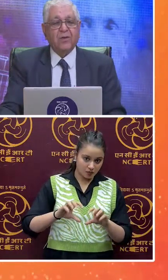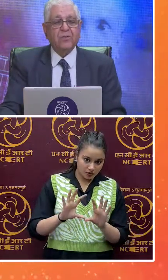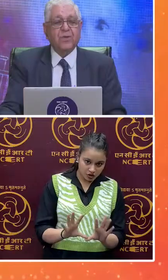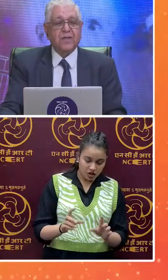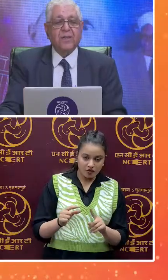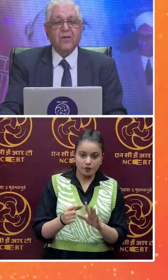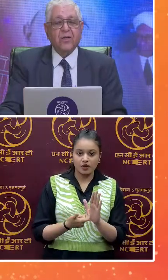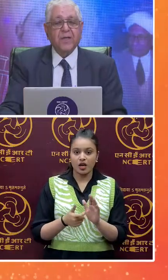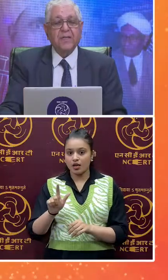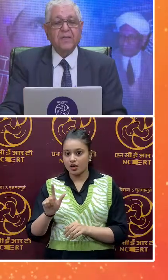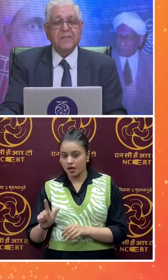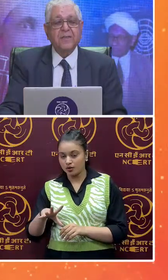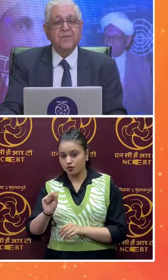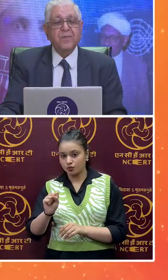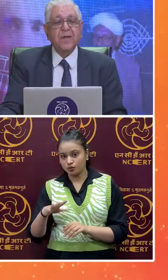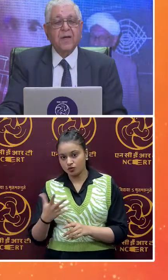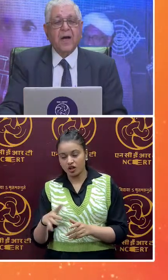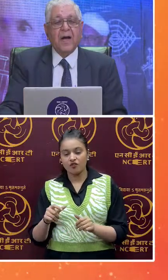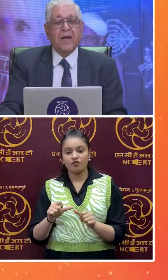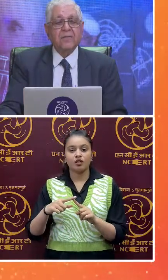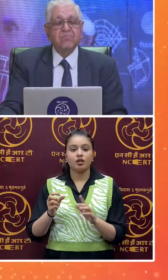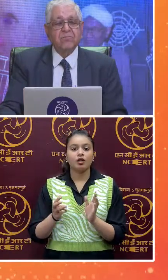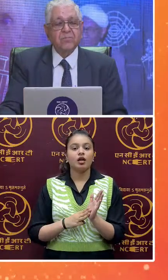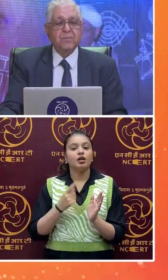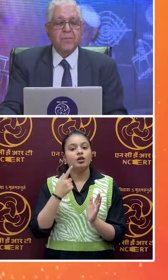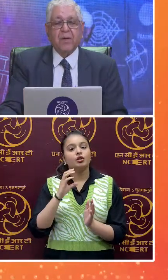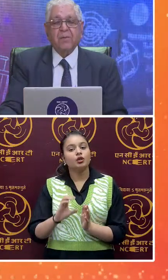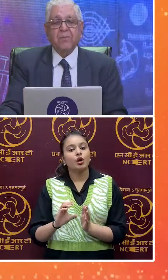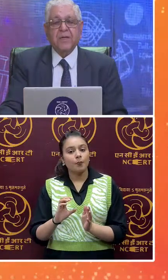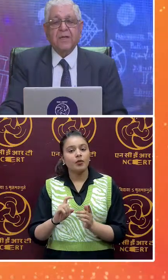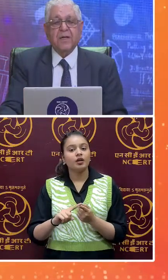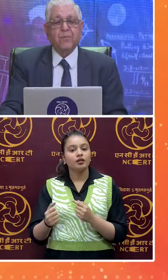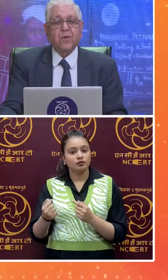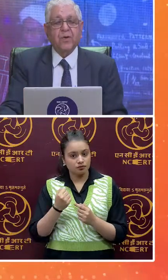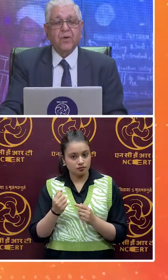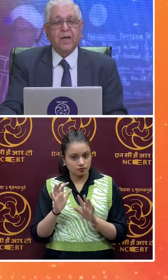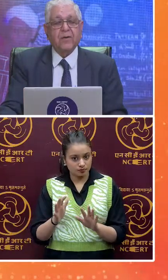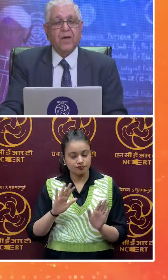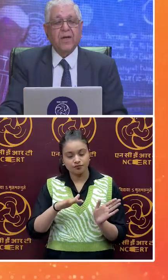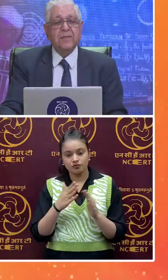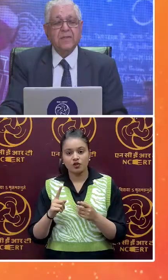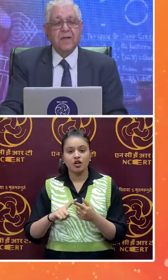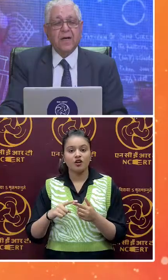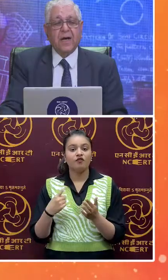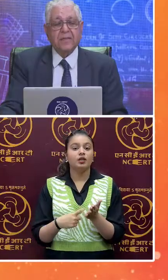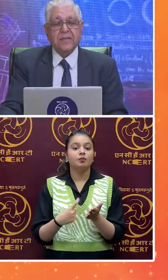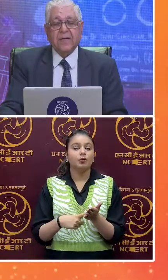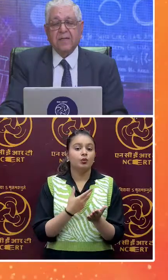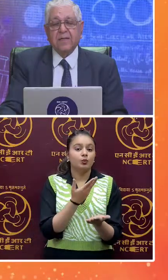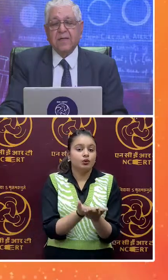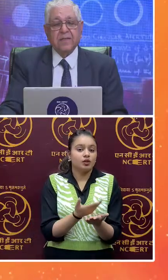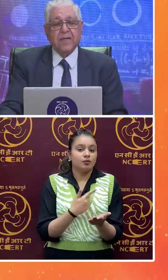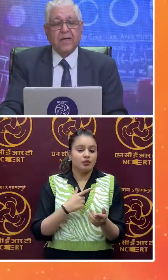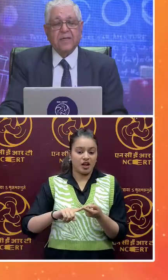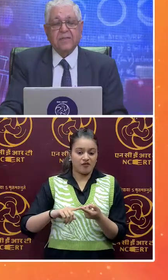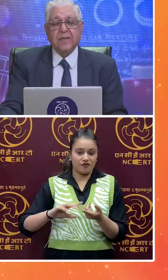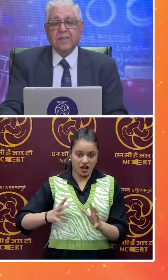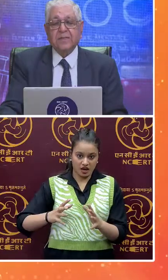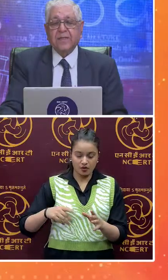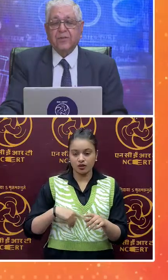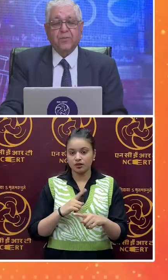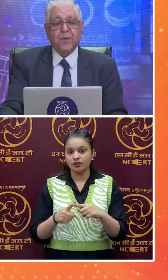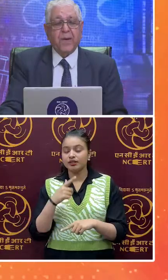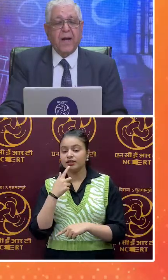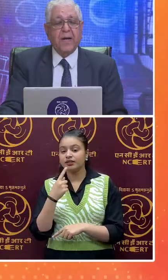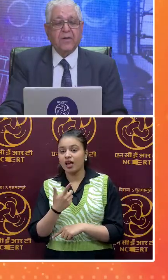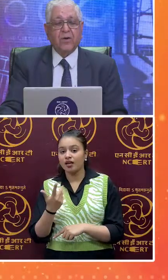PRL also under the atomic energy, and Bhabha submitted a report on electronics, and he said that this